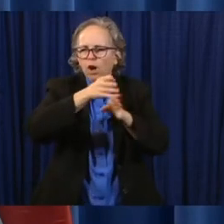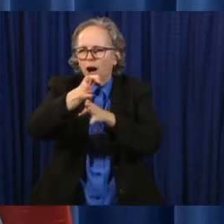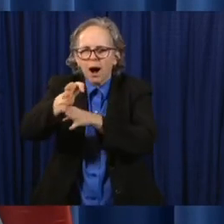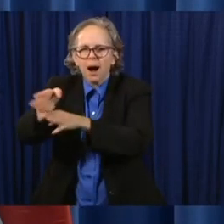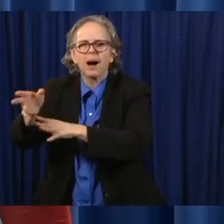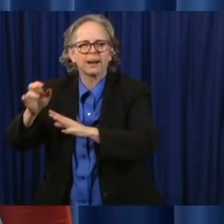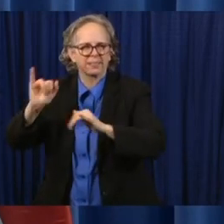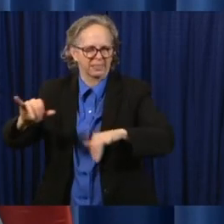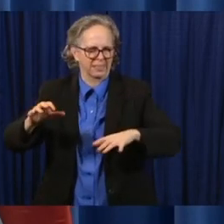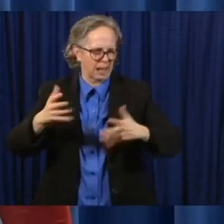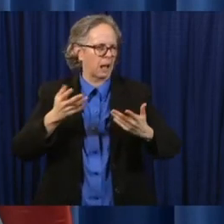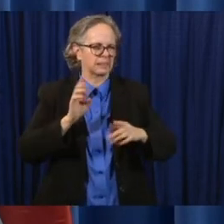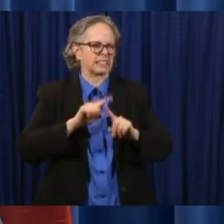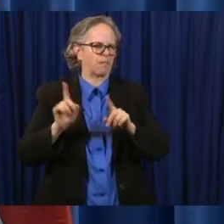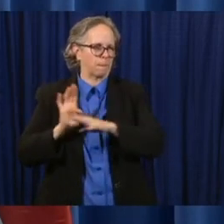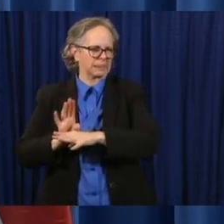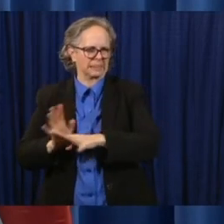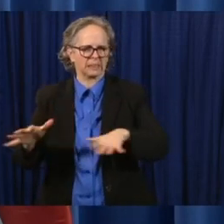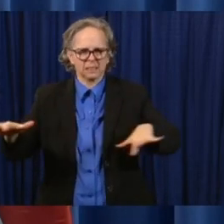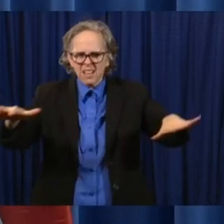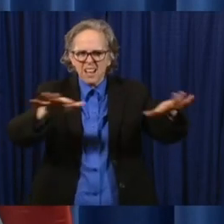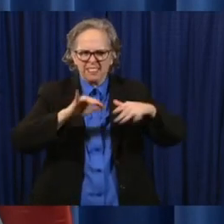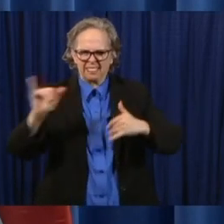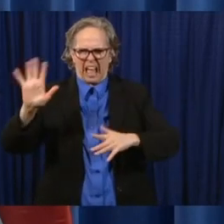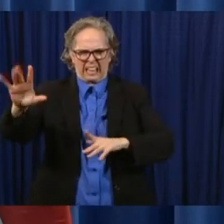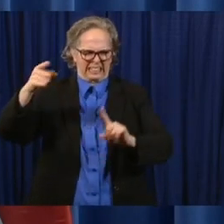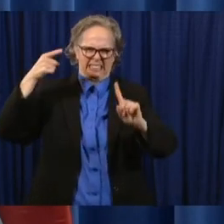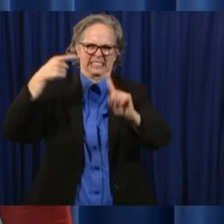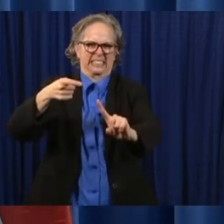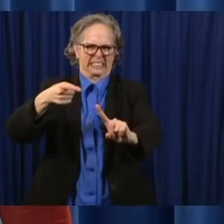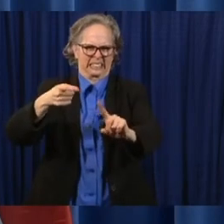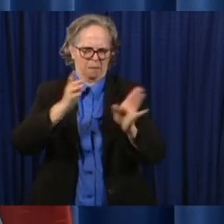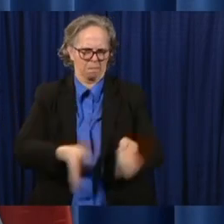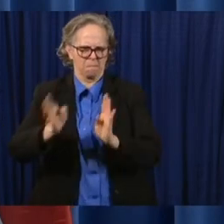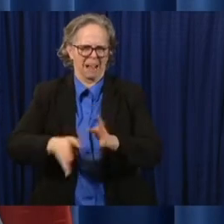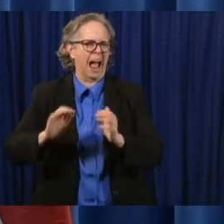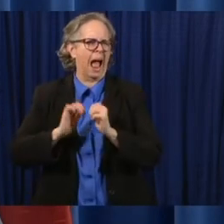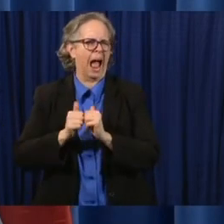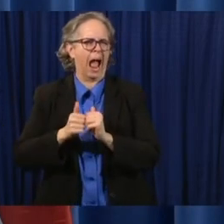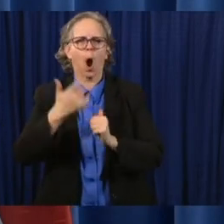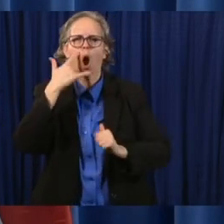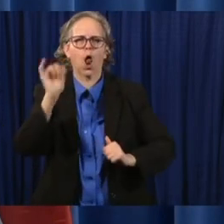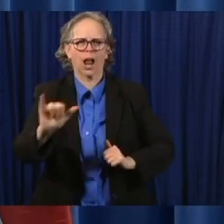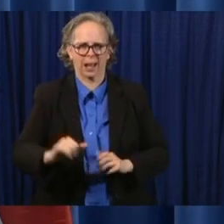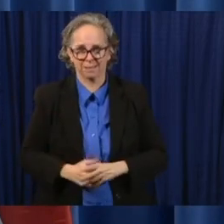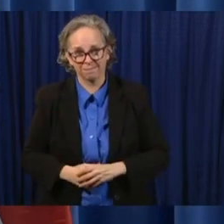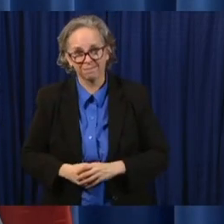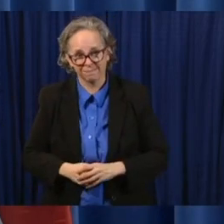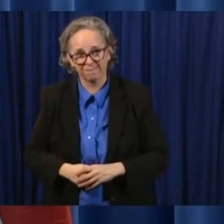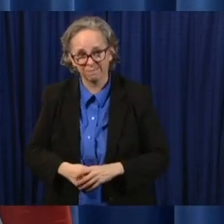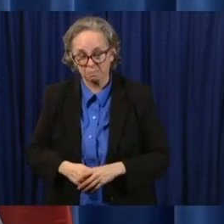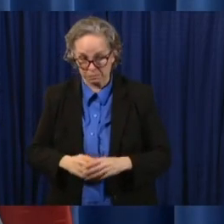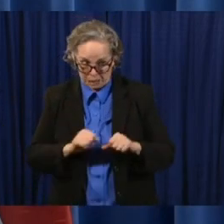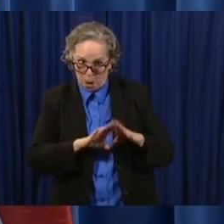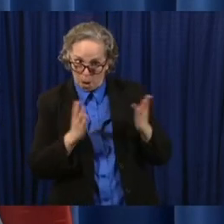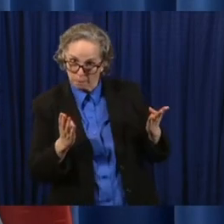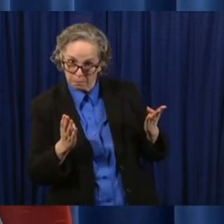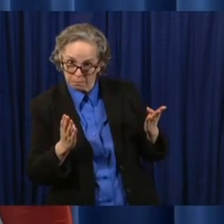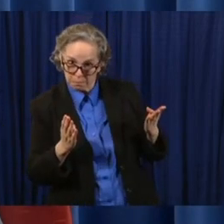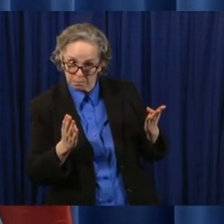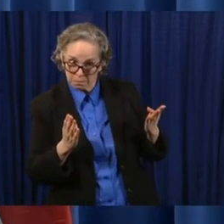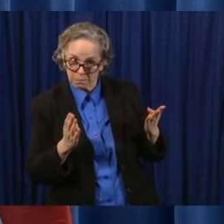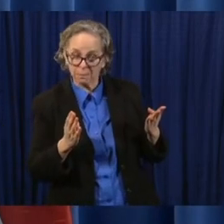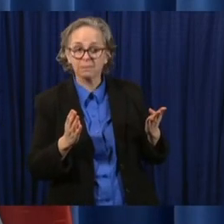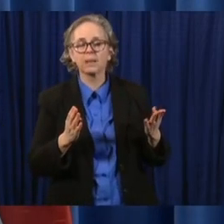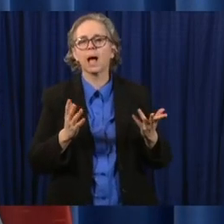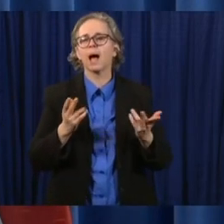establishments, is to make sure that when the order to reopen takes place and the company can reopen, or the